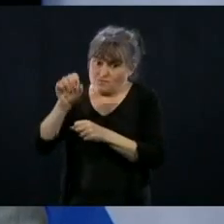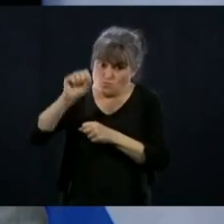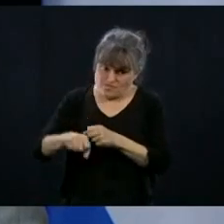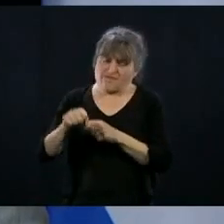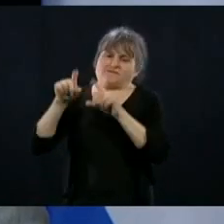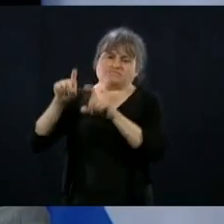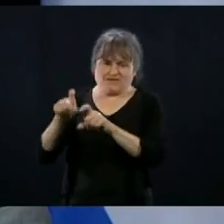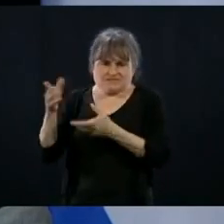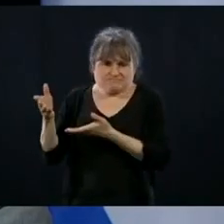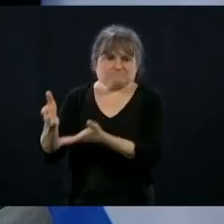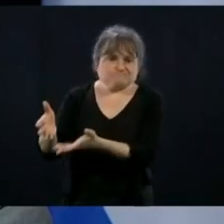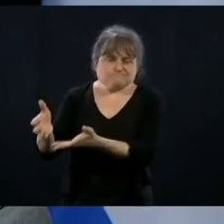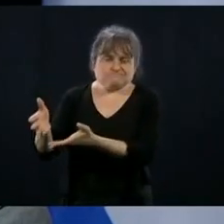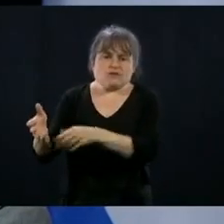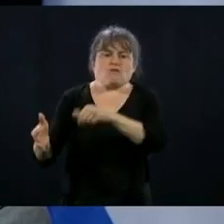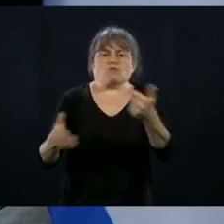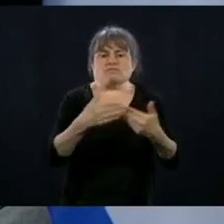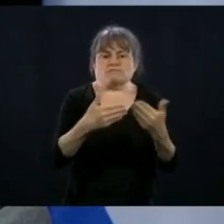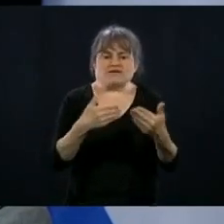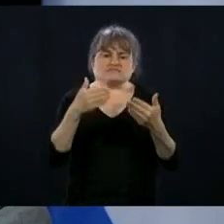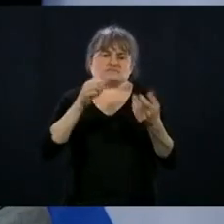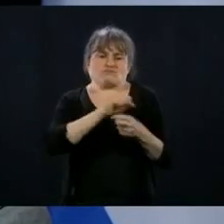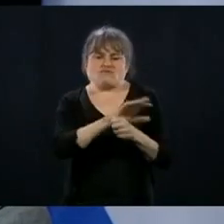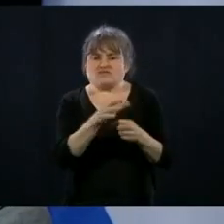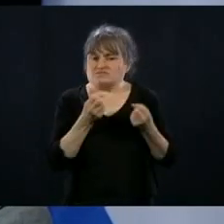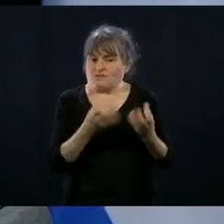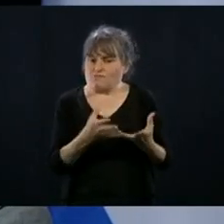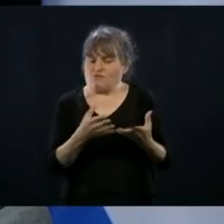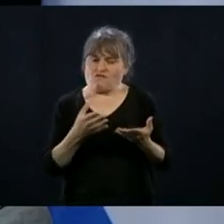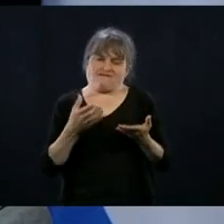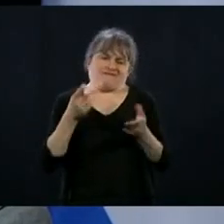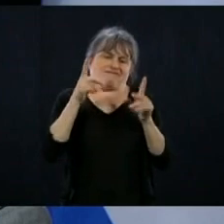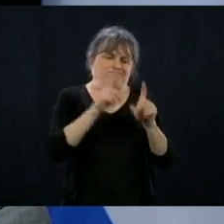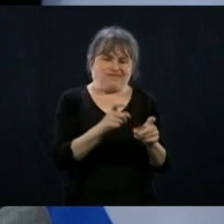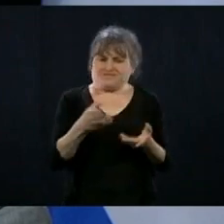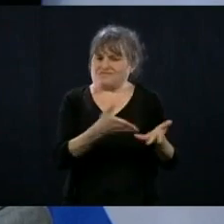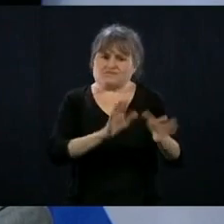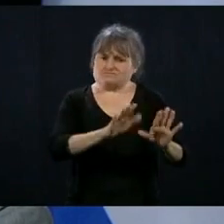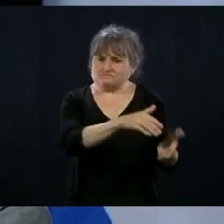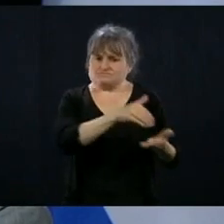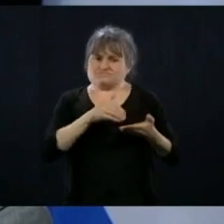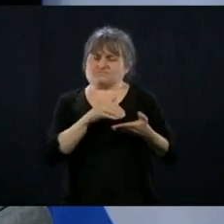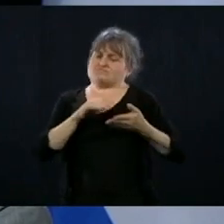right places. But it's clear that it's going to be broadening and not just,